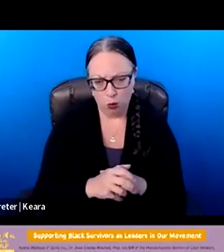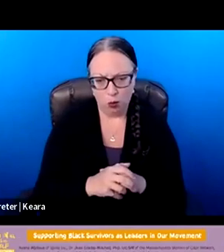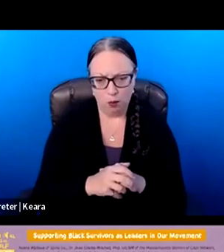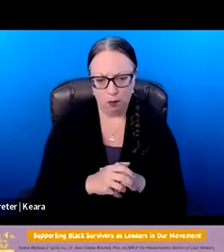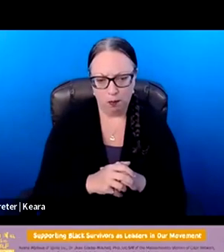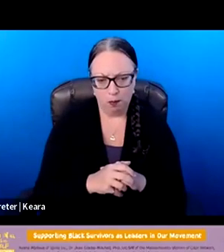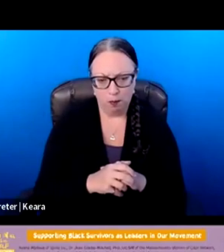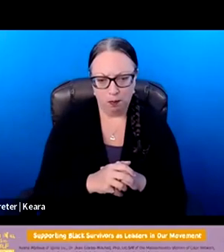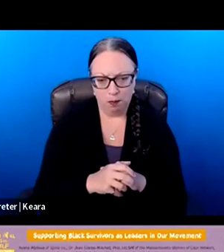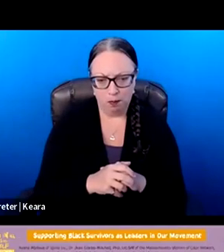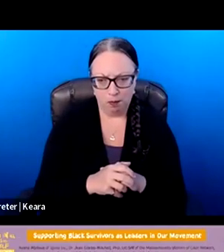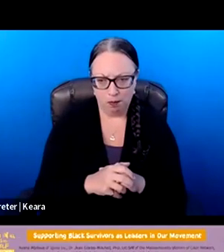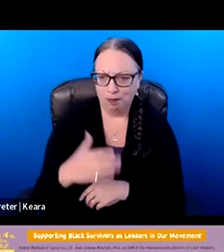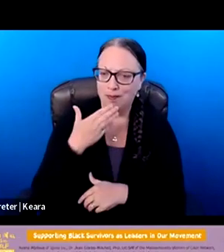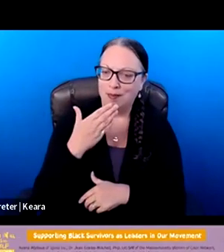Thank you so much. That was a word.